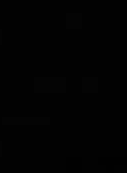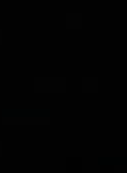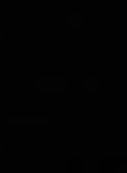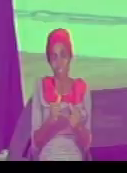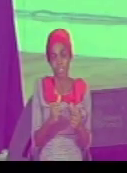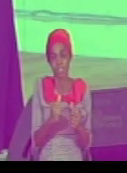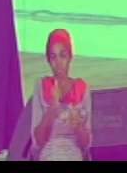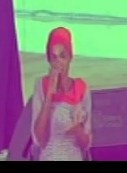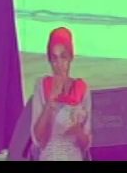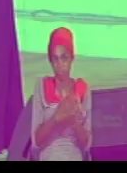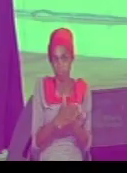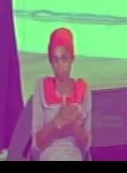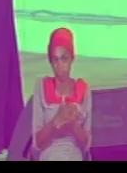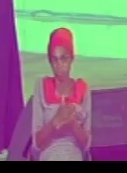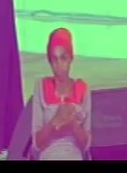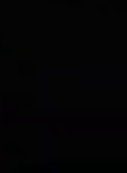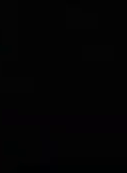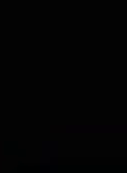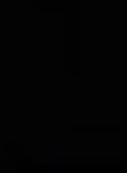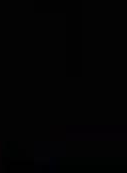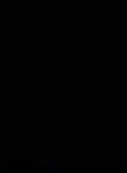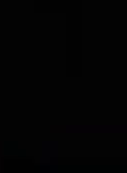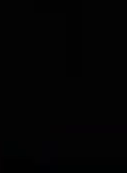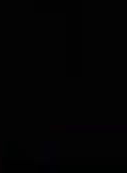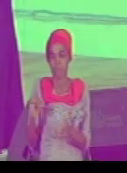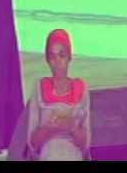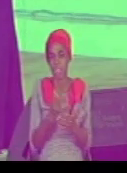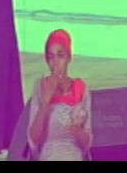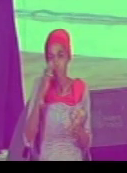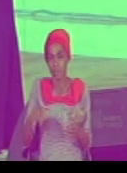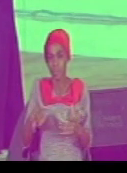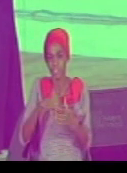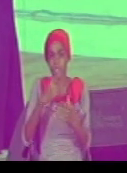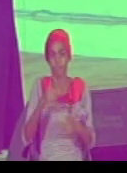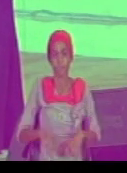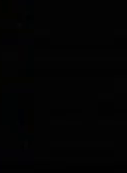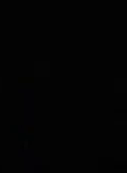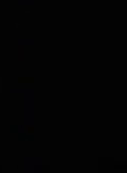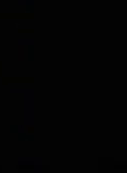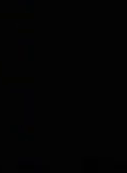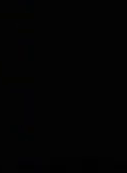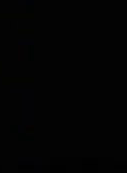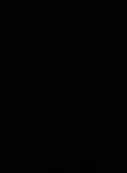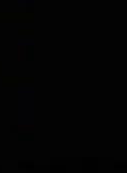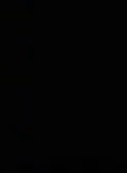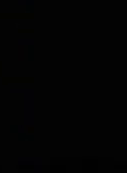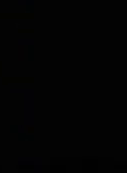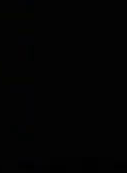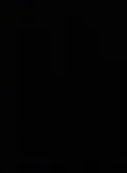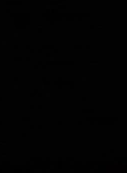stop. Everything negative in your life, power belongs unto God.